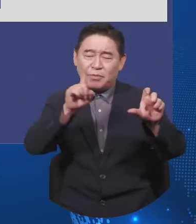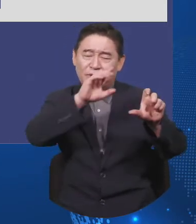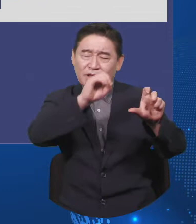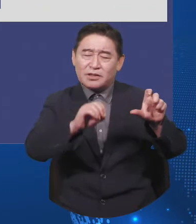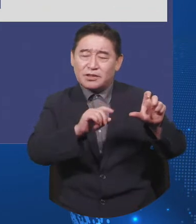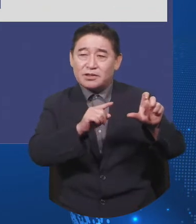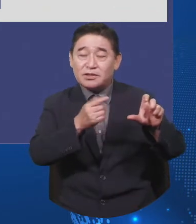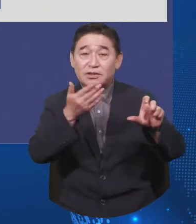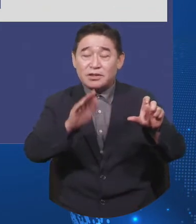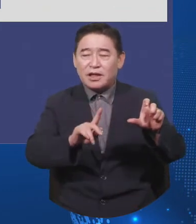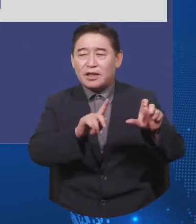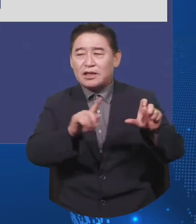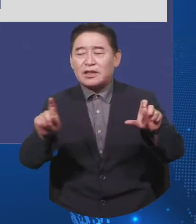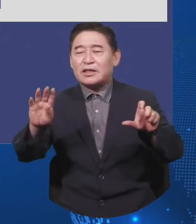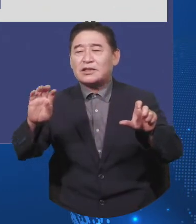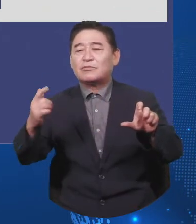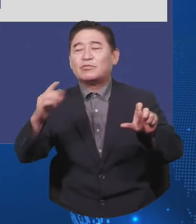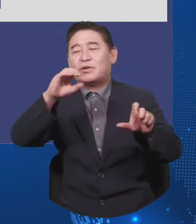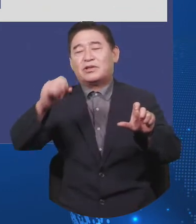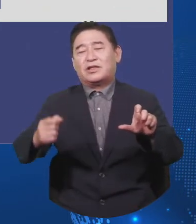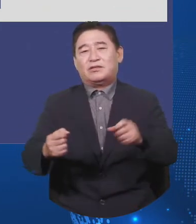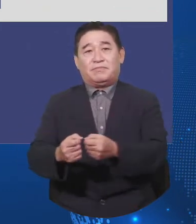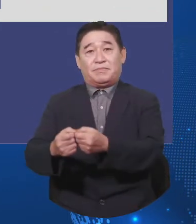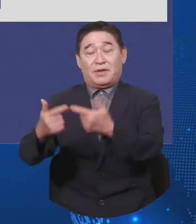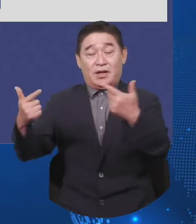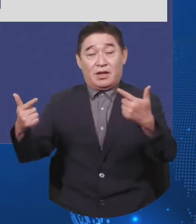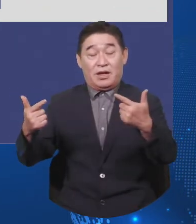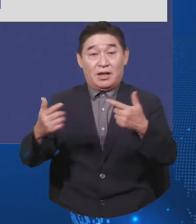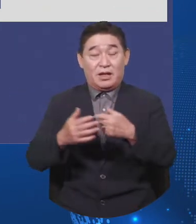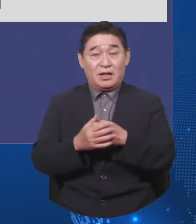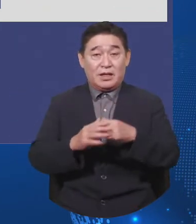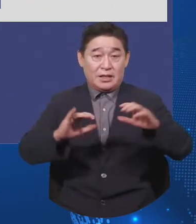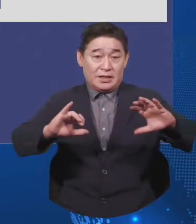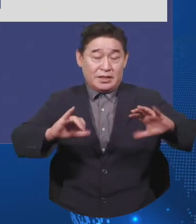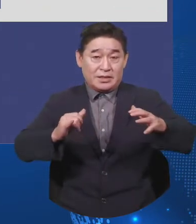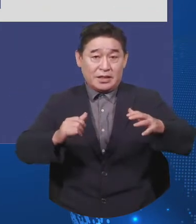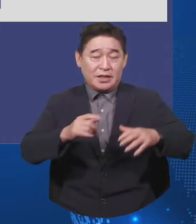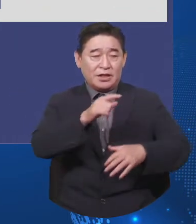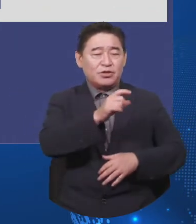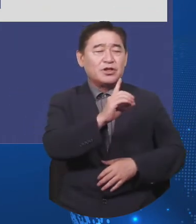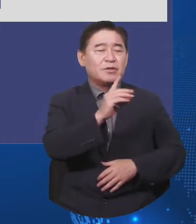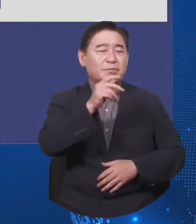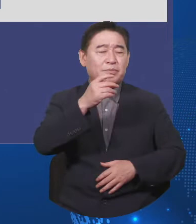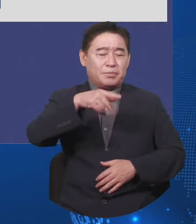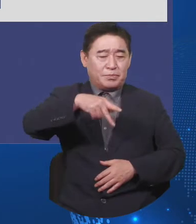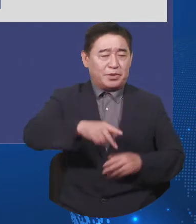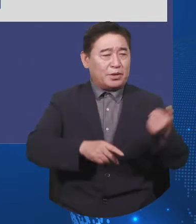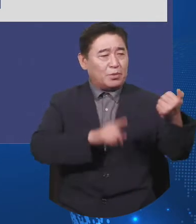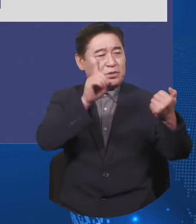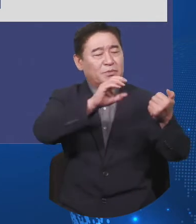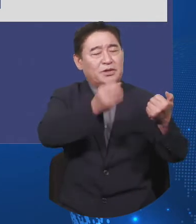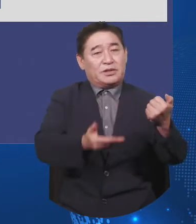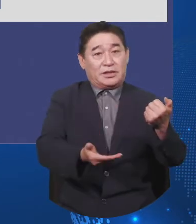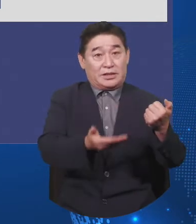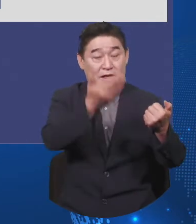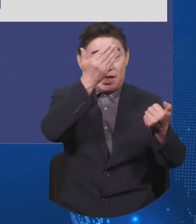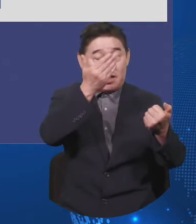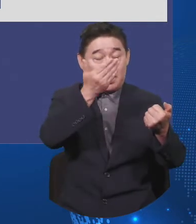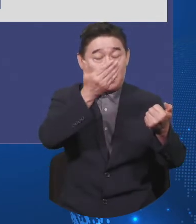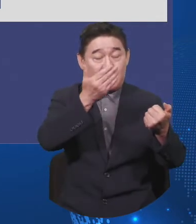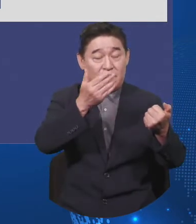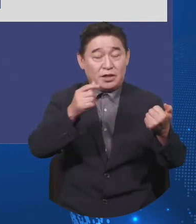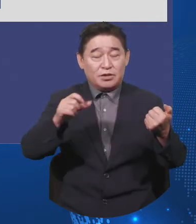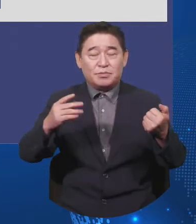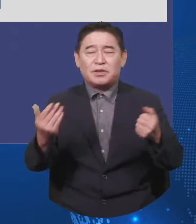well. And today, more than half of the world's GDP comes from, or GDP growth